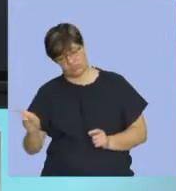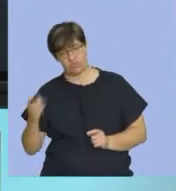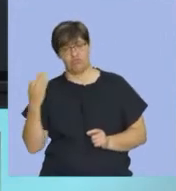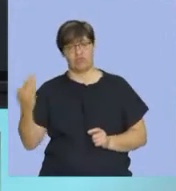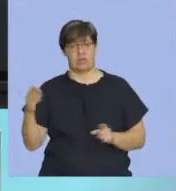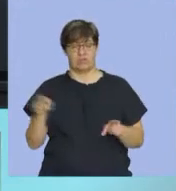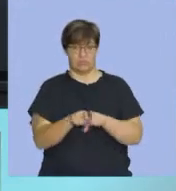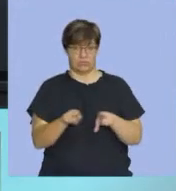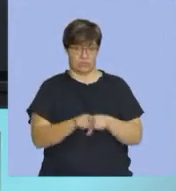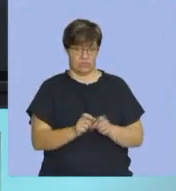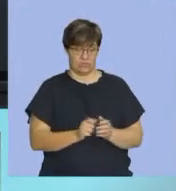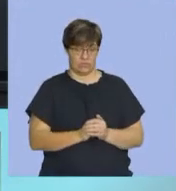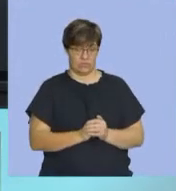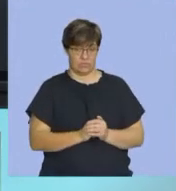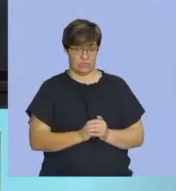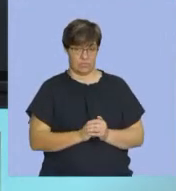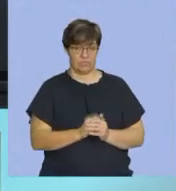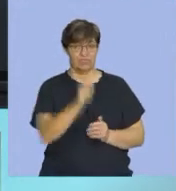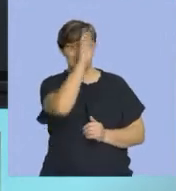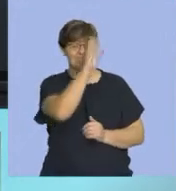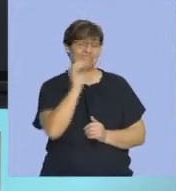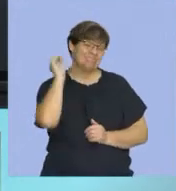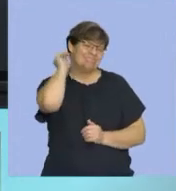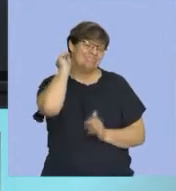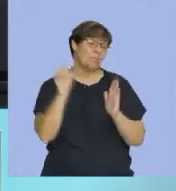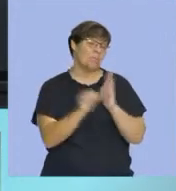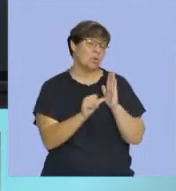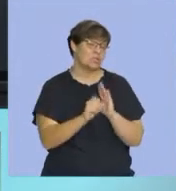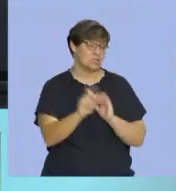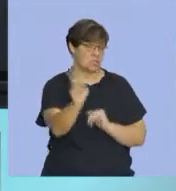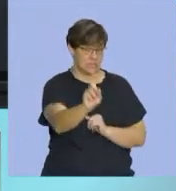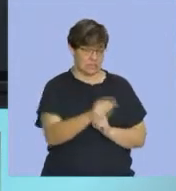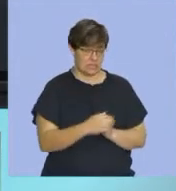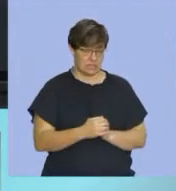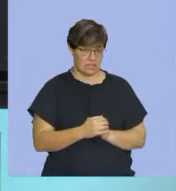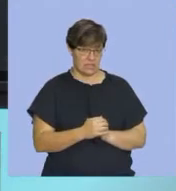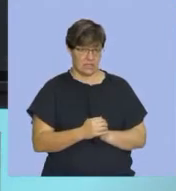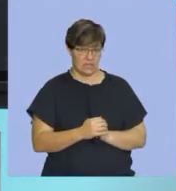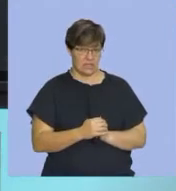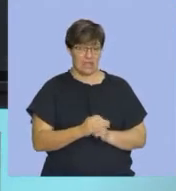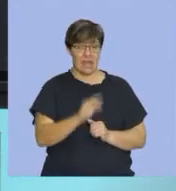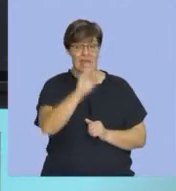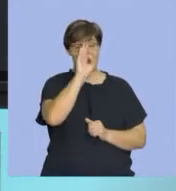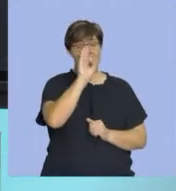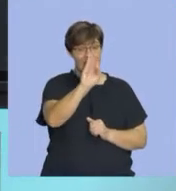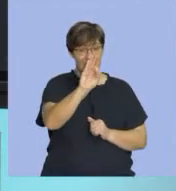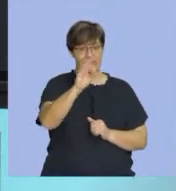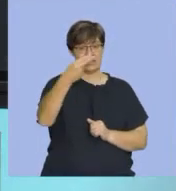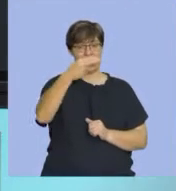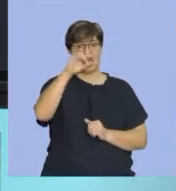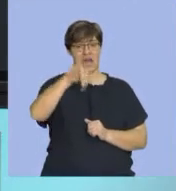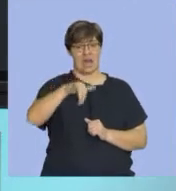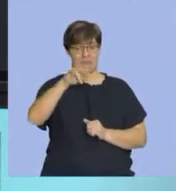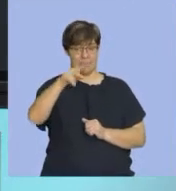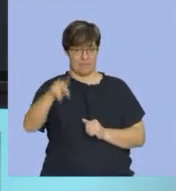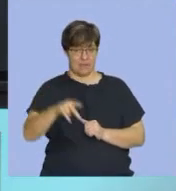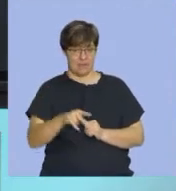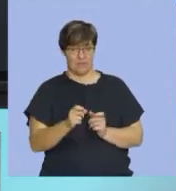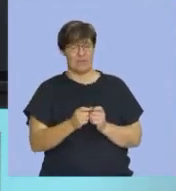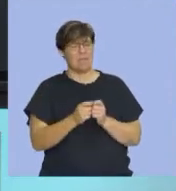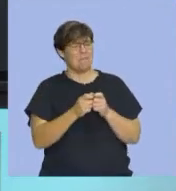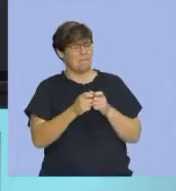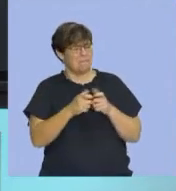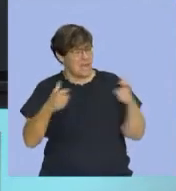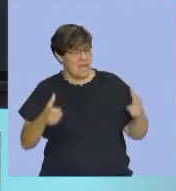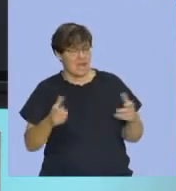right, okay? What's important to remember here, F is the hypotenuse. That's the